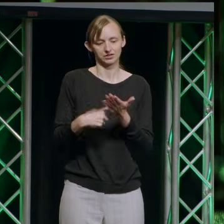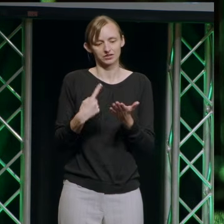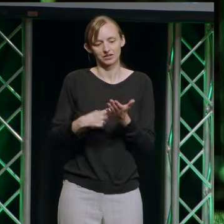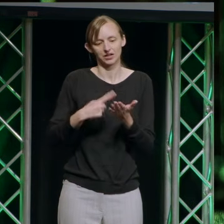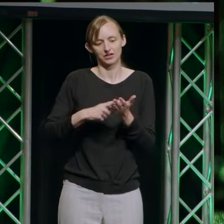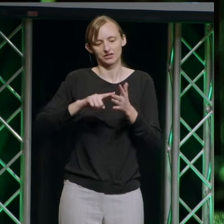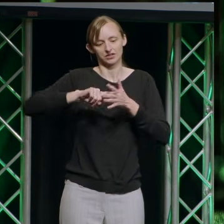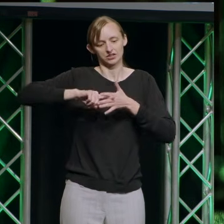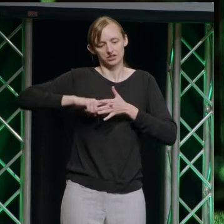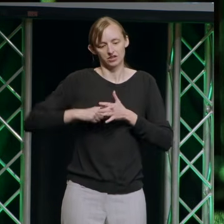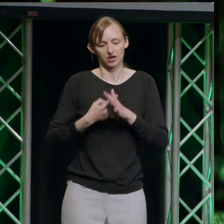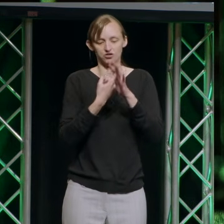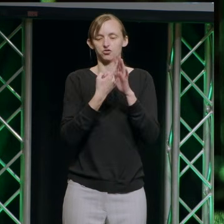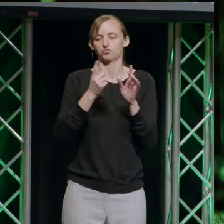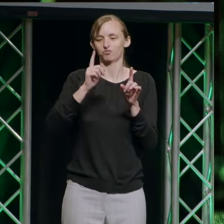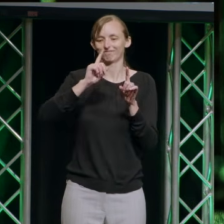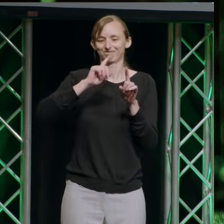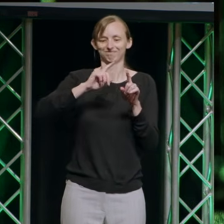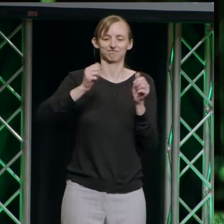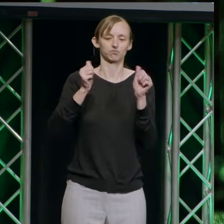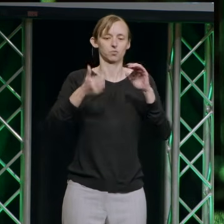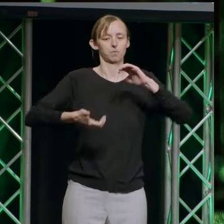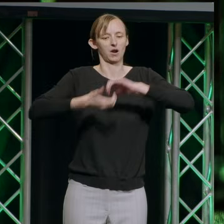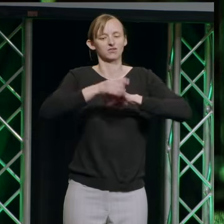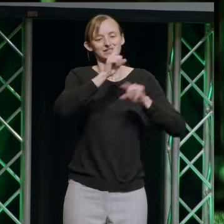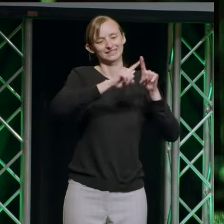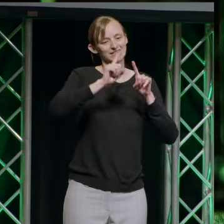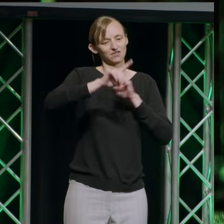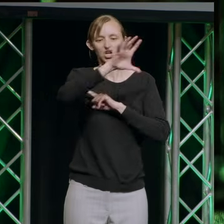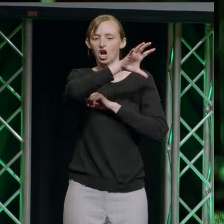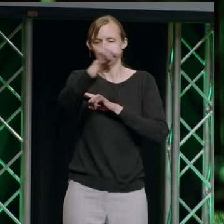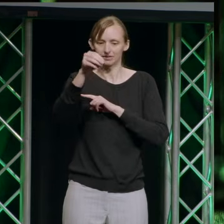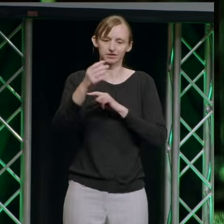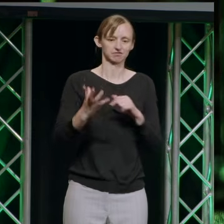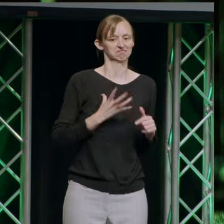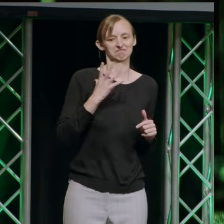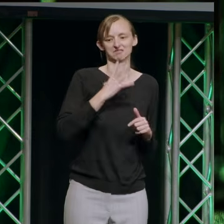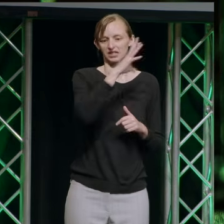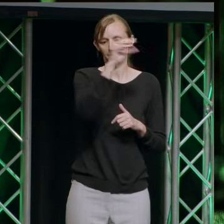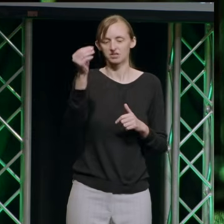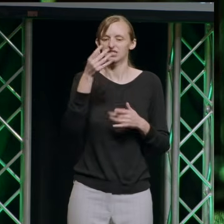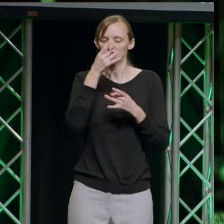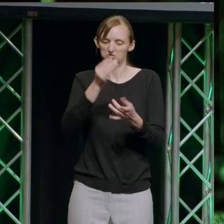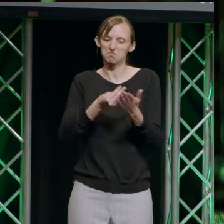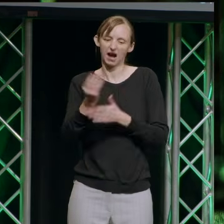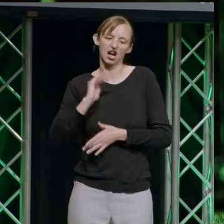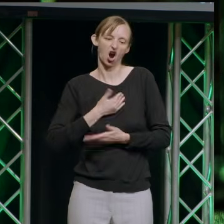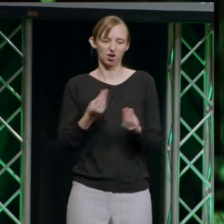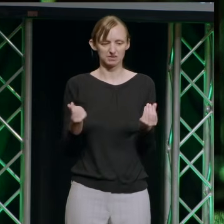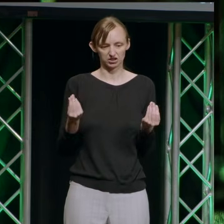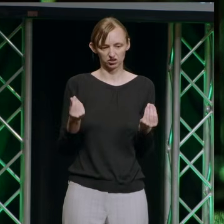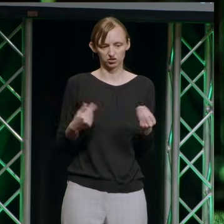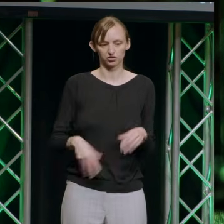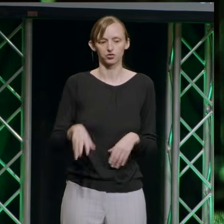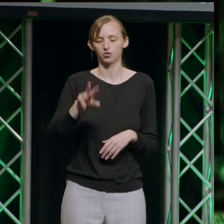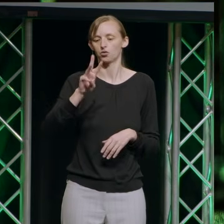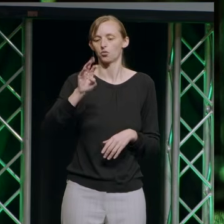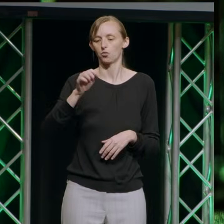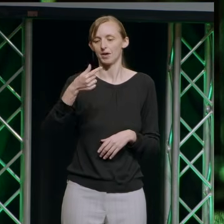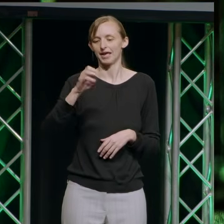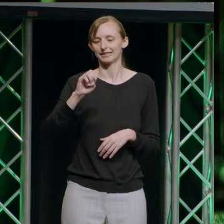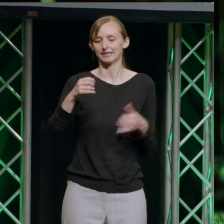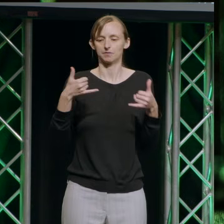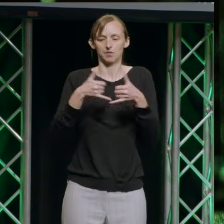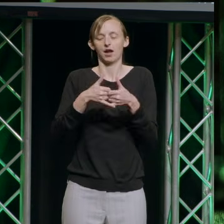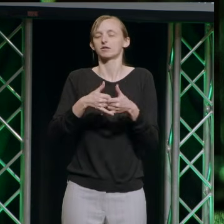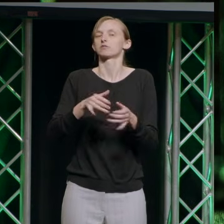and a number of luxury fashion houses as well that are interested in this material. So the Wege Prize comes at a crucial time